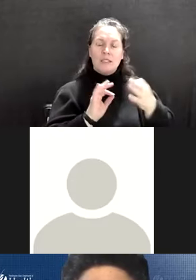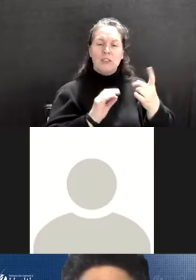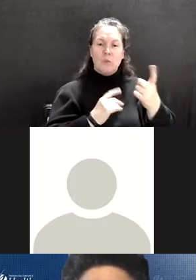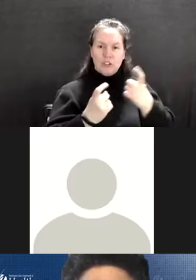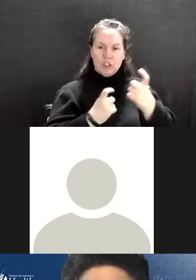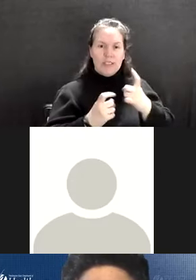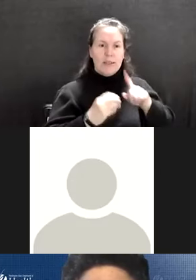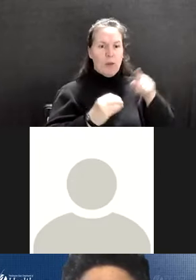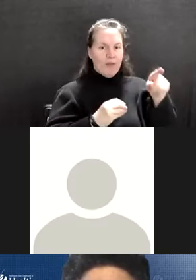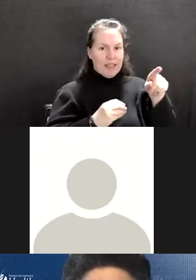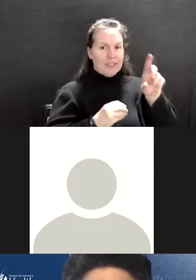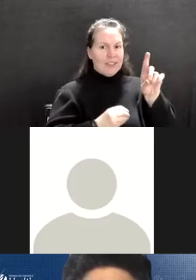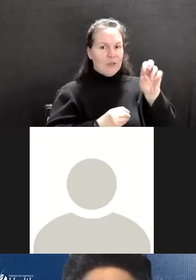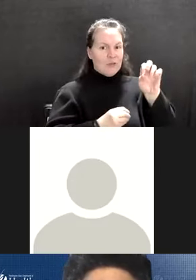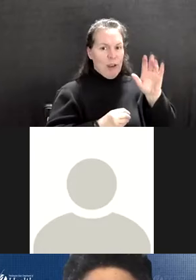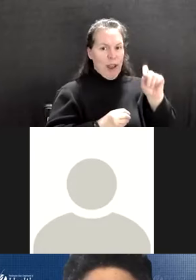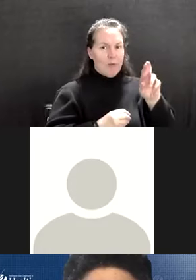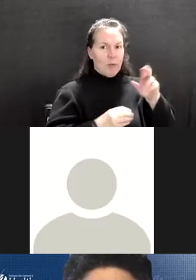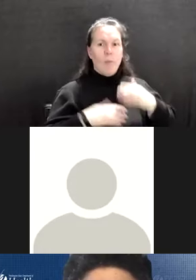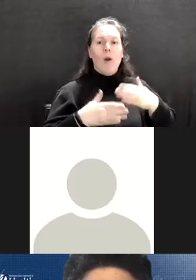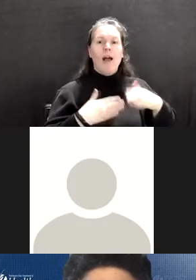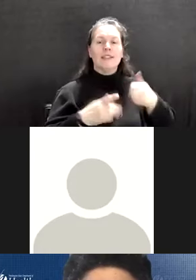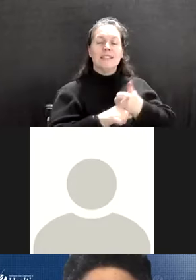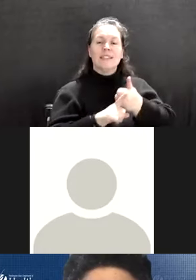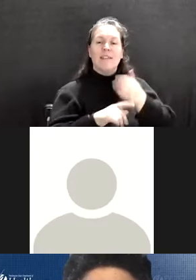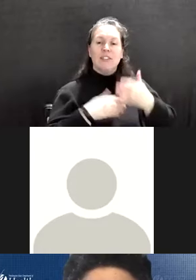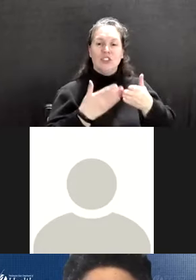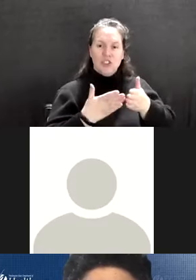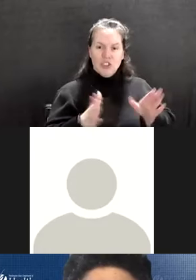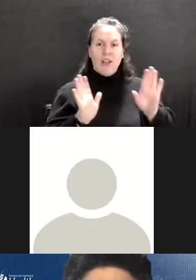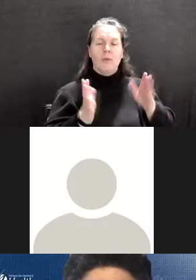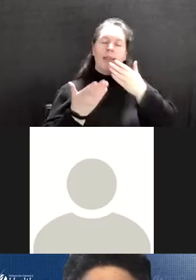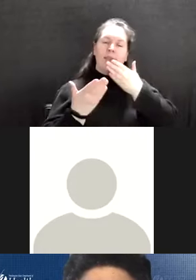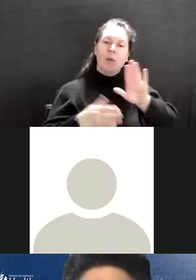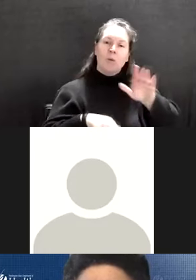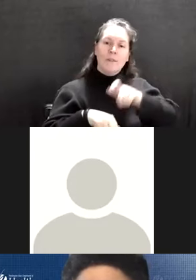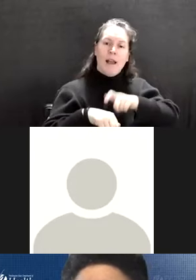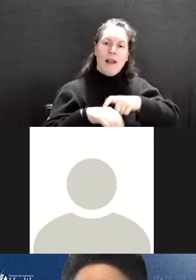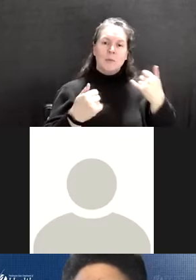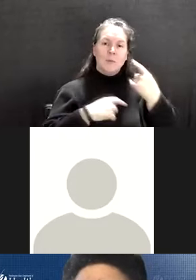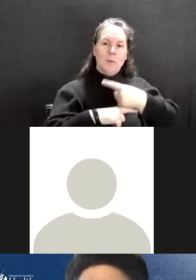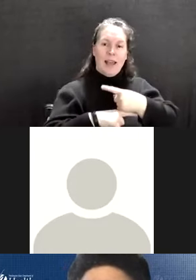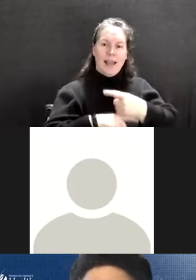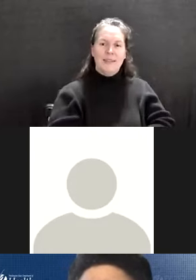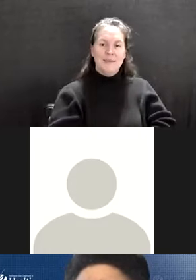on this draft or on the process in general. And again, thank you for your time today.